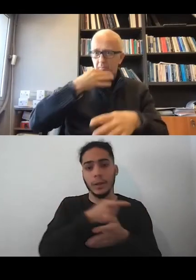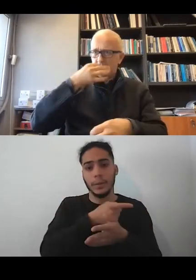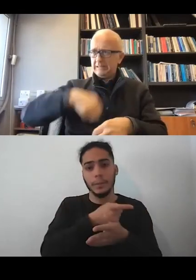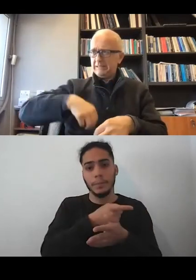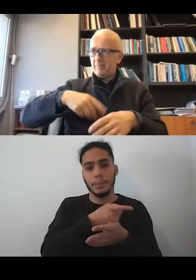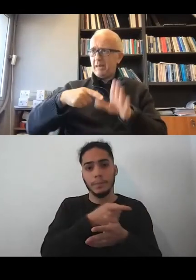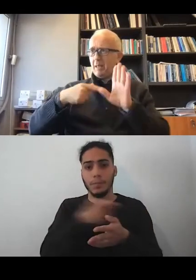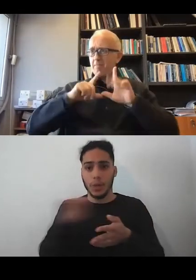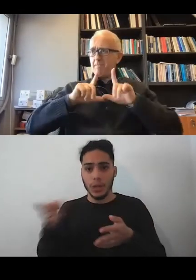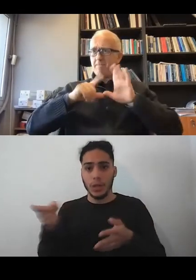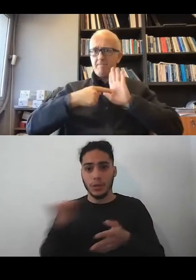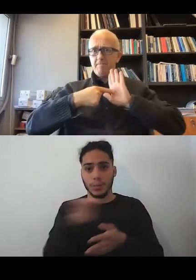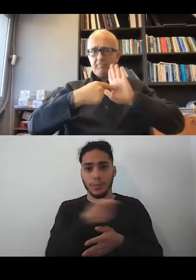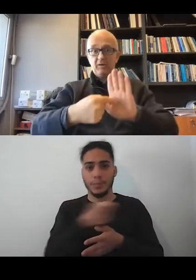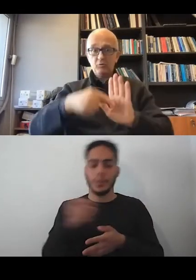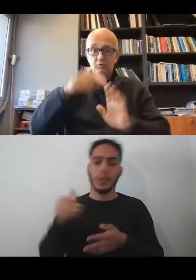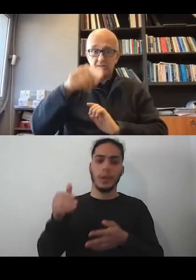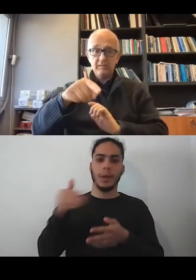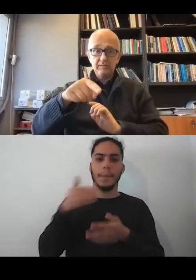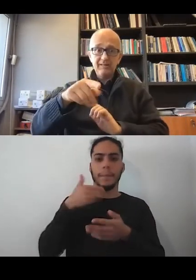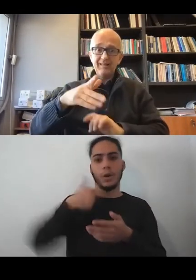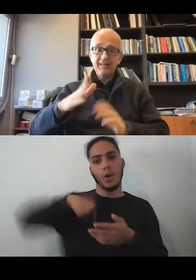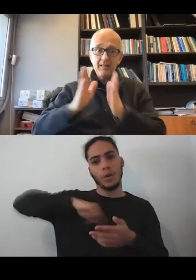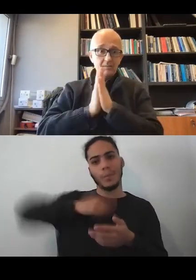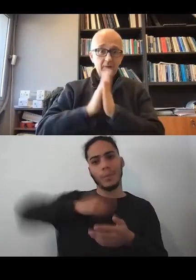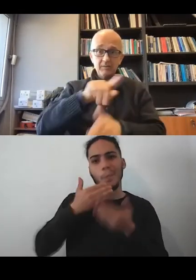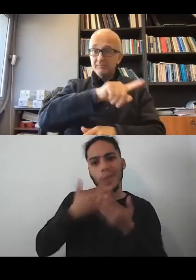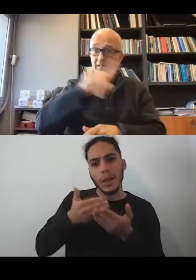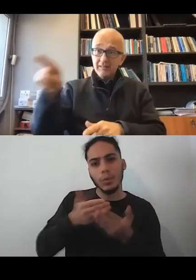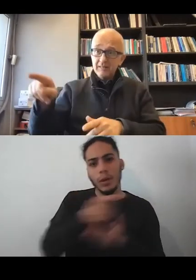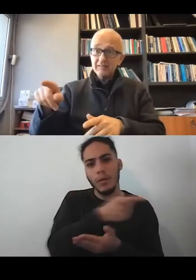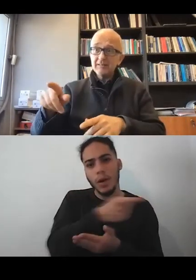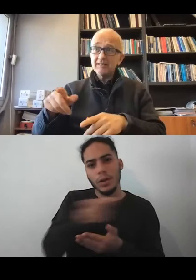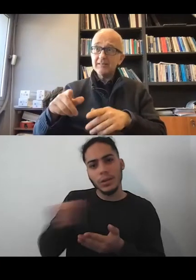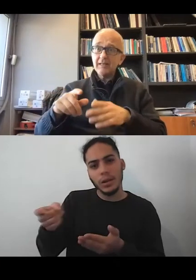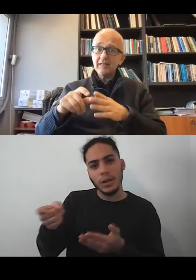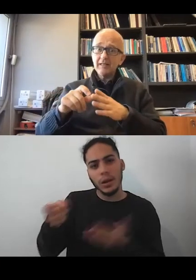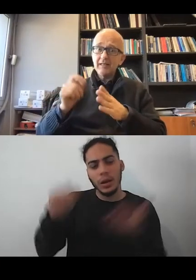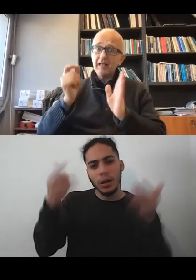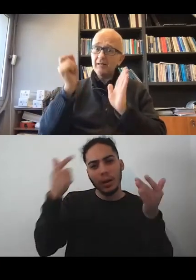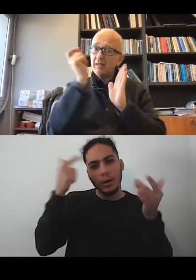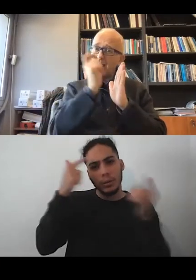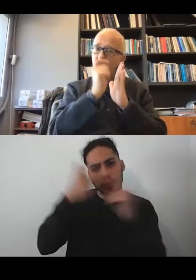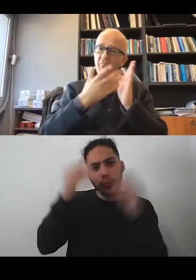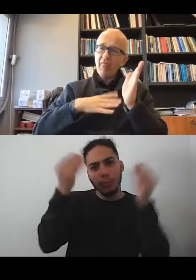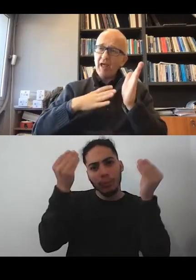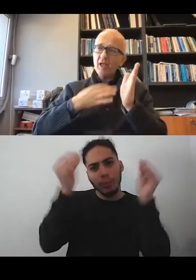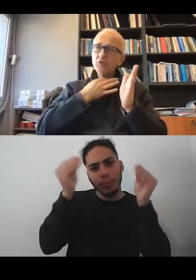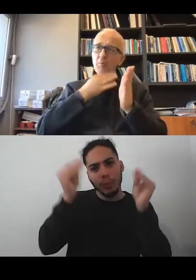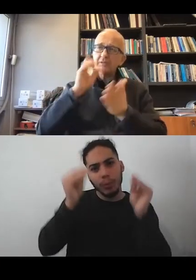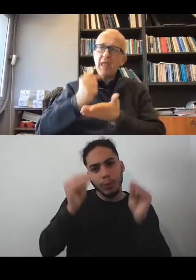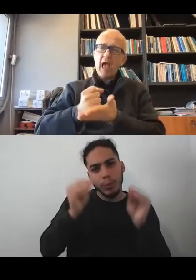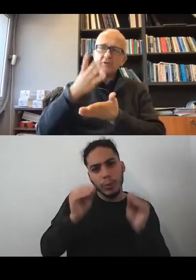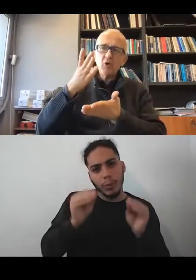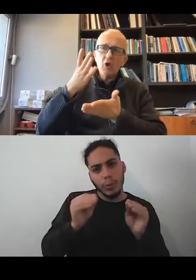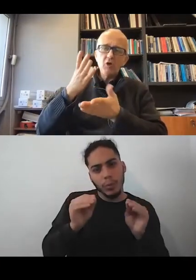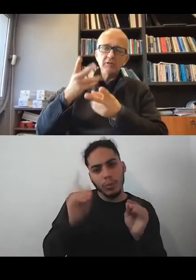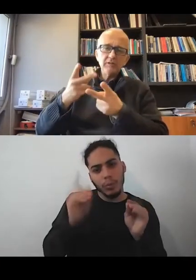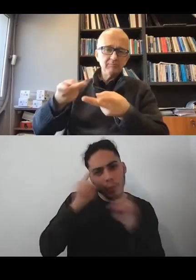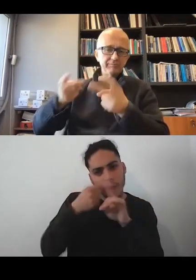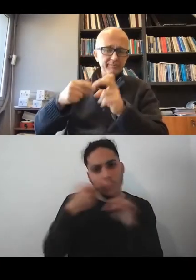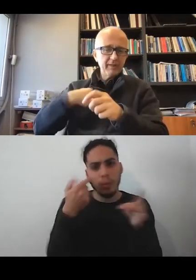you will be asked to complete a feedback form in